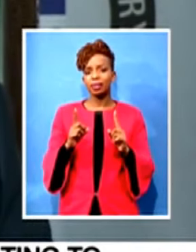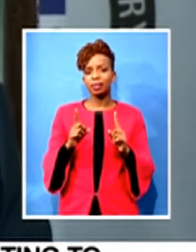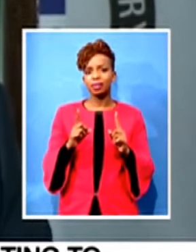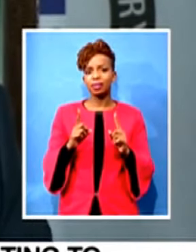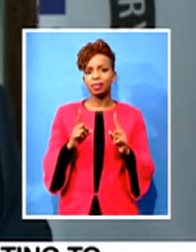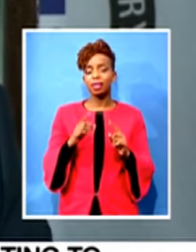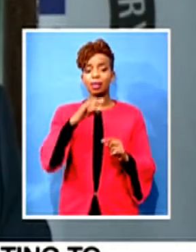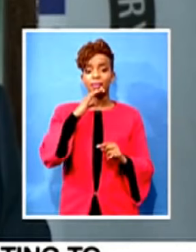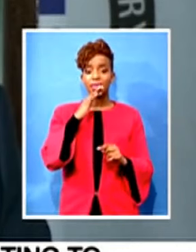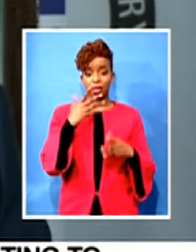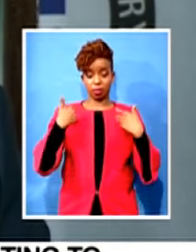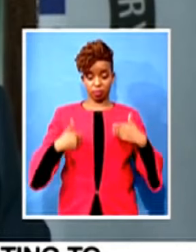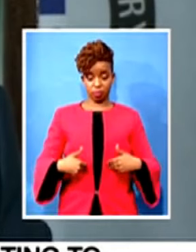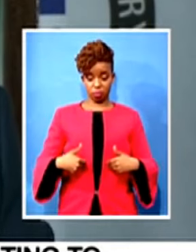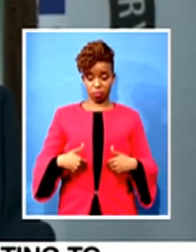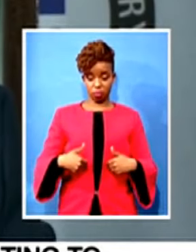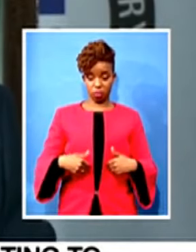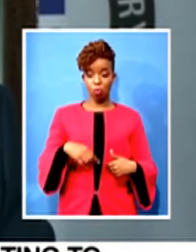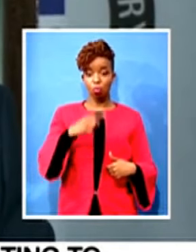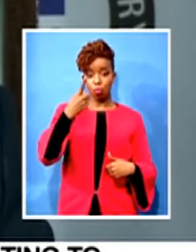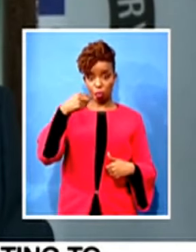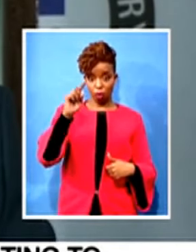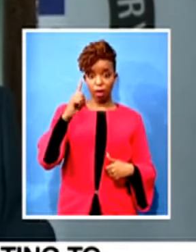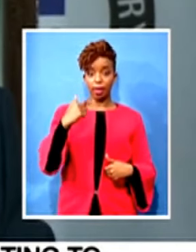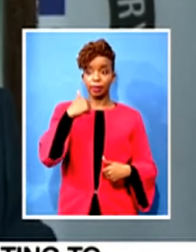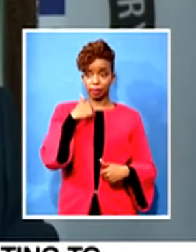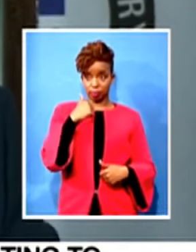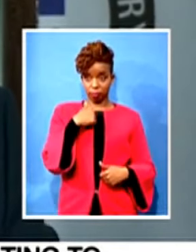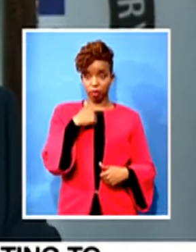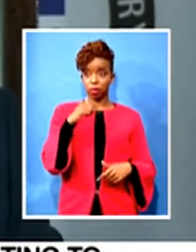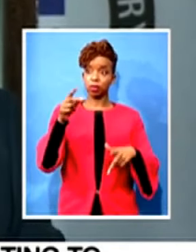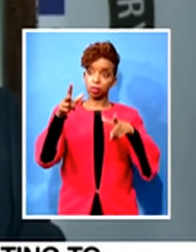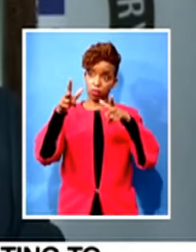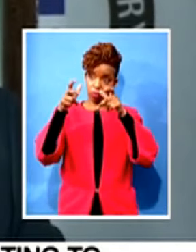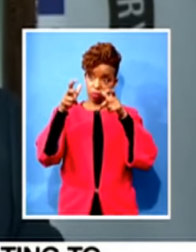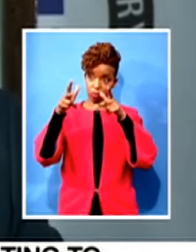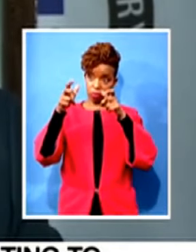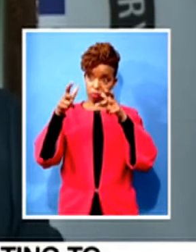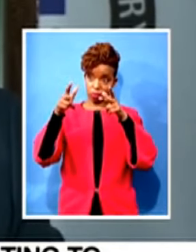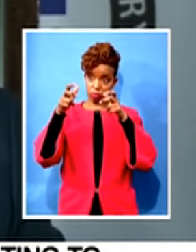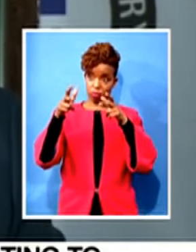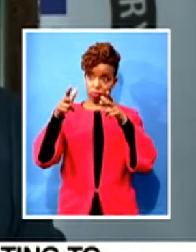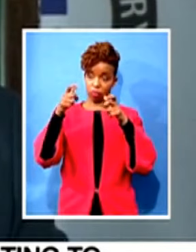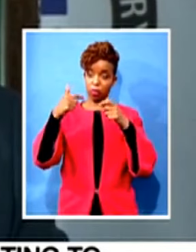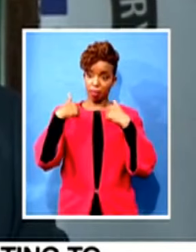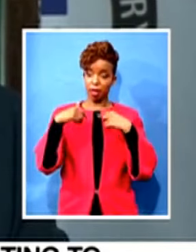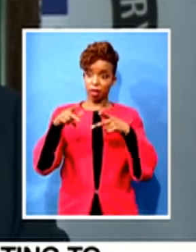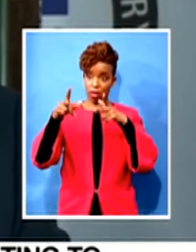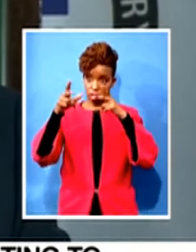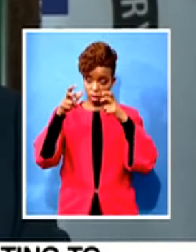saying is that the assessment part of the job